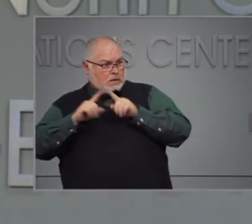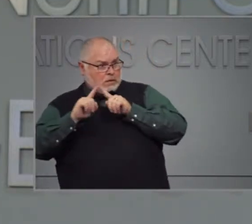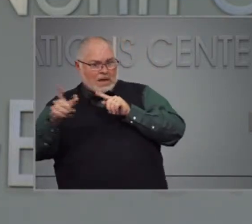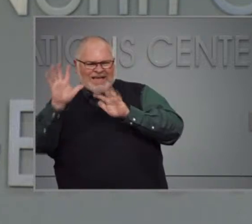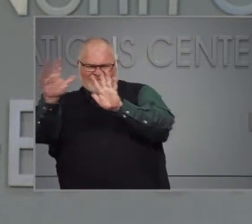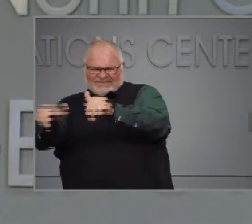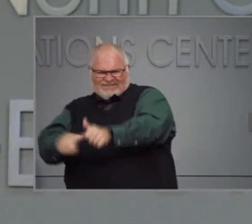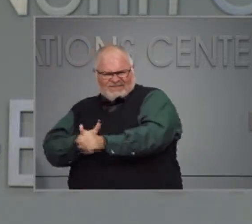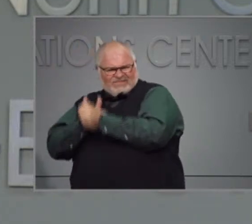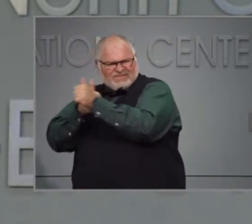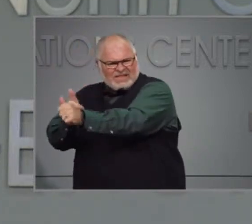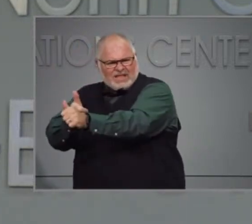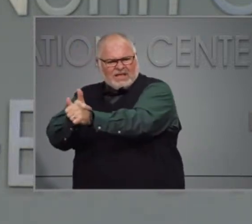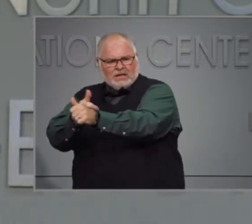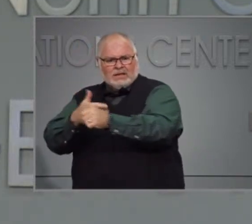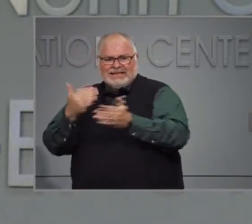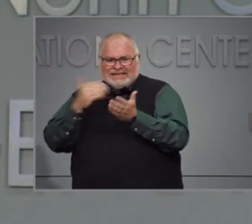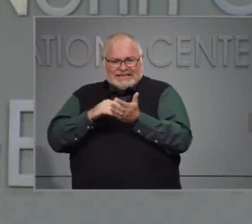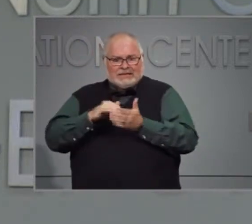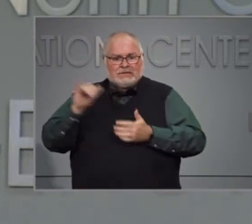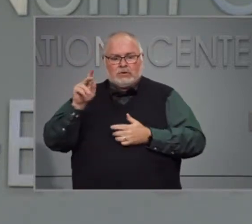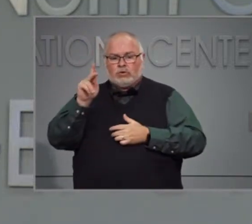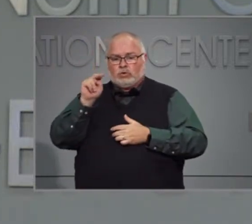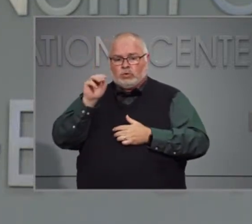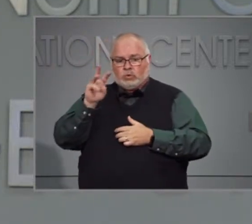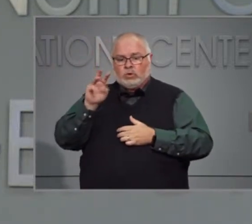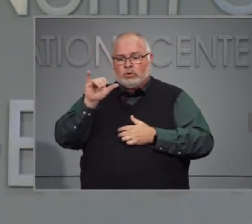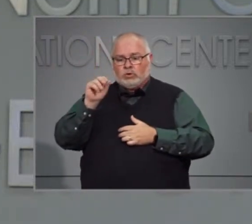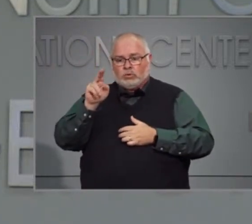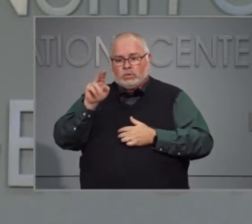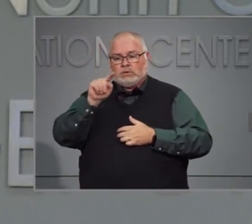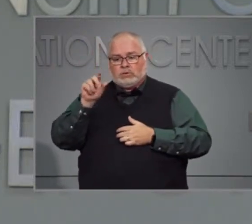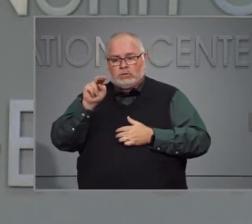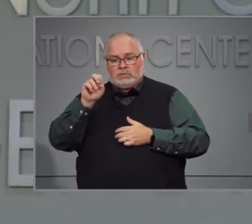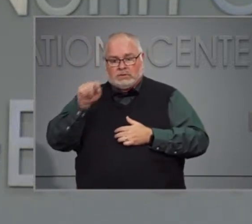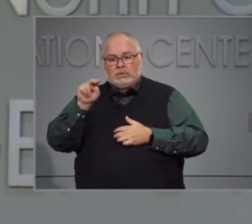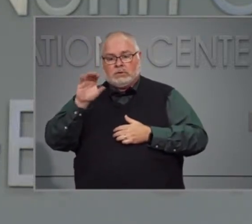knowyourzone.nc.gov to determine if you are in a new coastal evacuation zone.